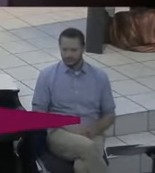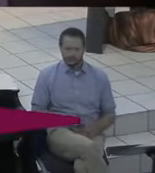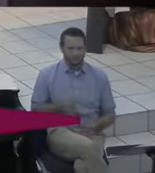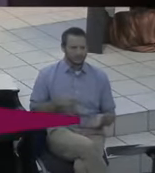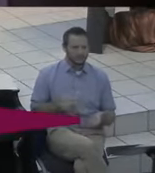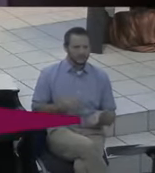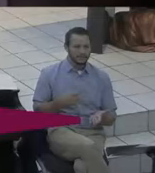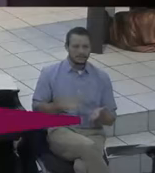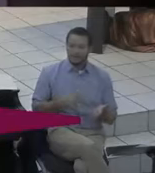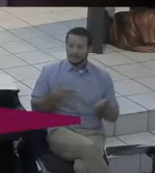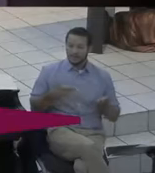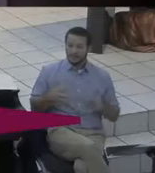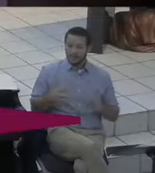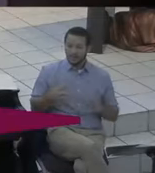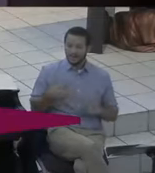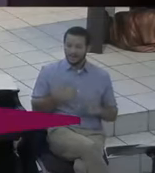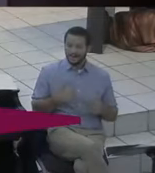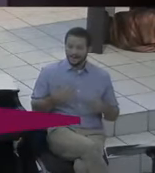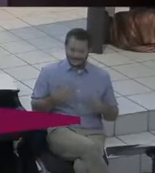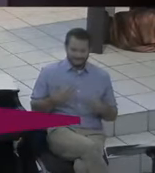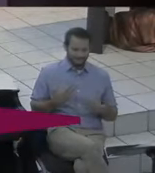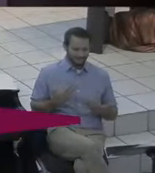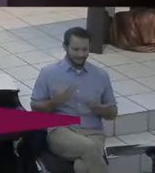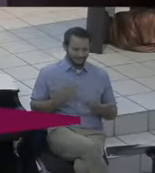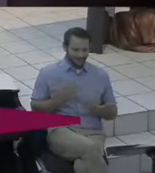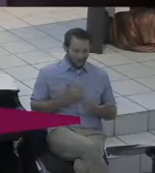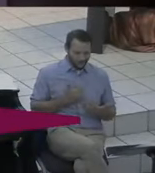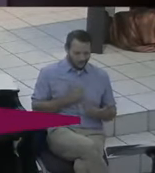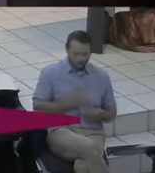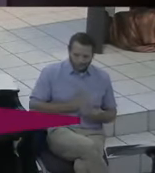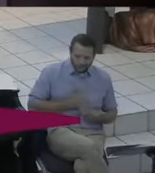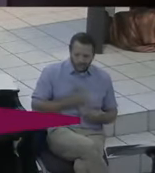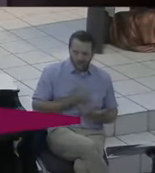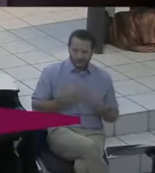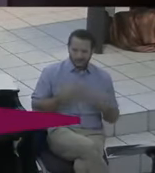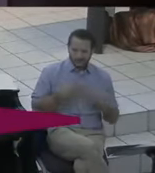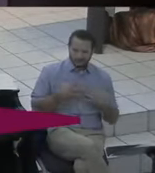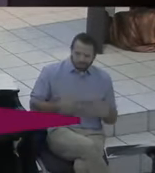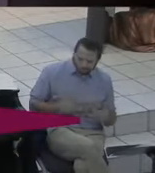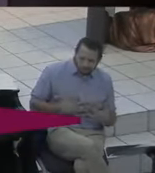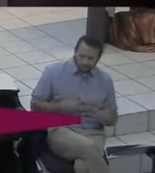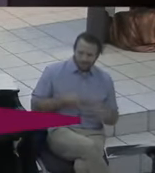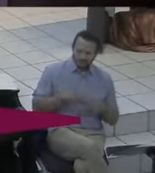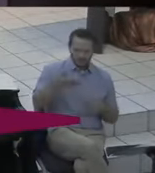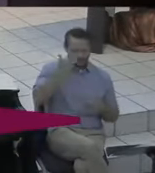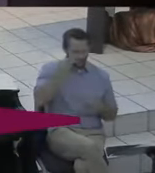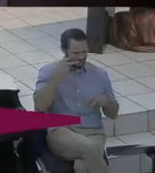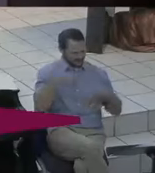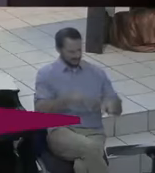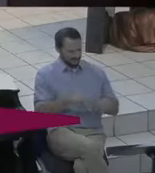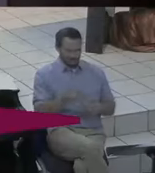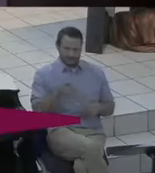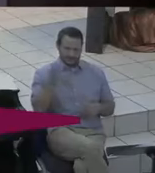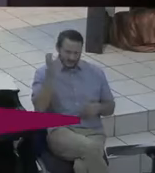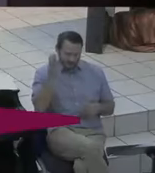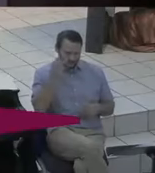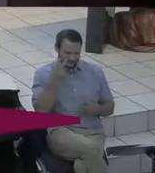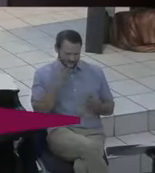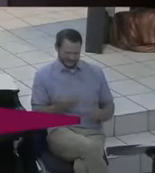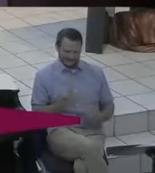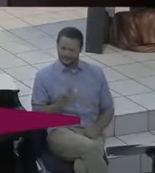Sometimes all we have to give is our brokenness and our sorrow, and God hears and takes that too. God receives